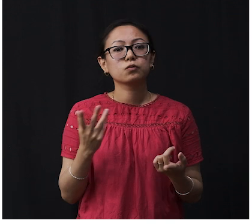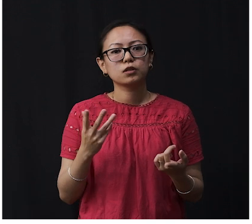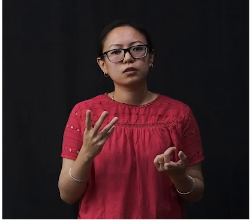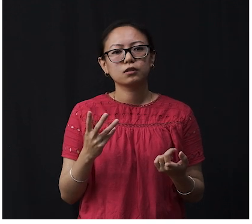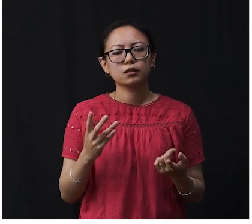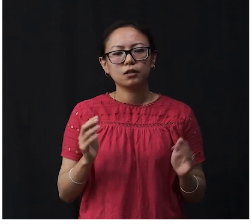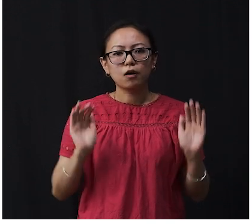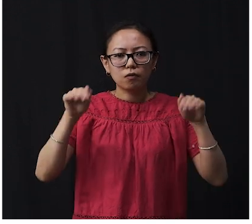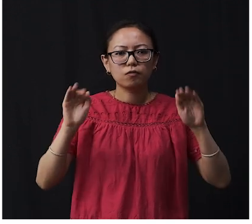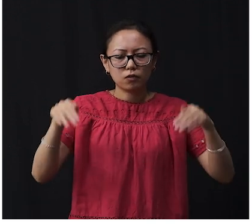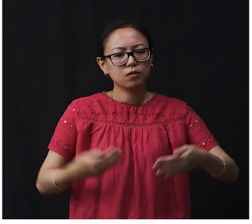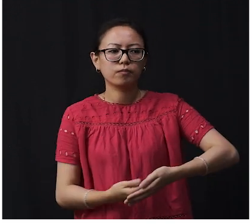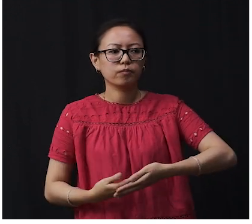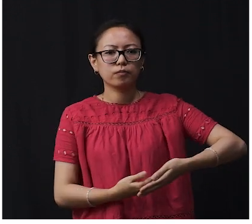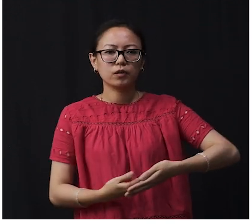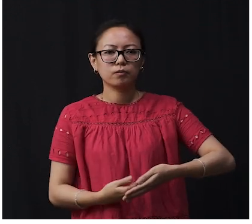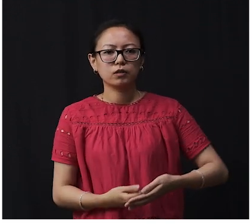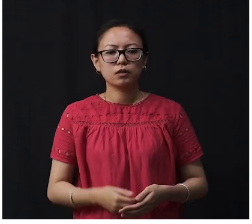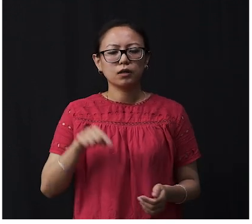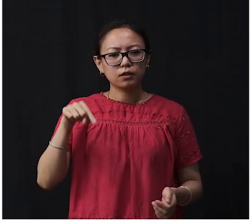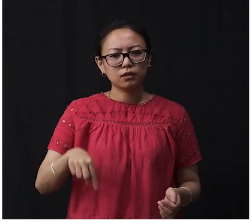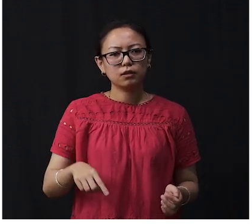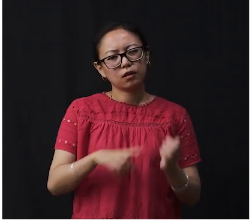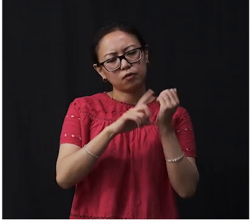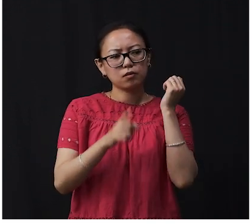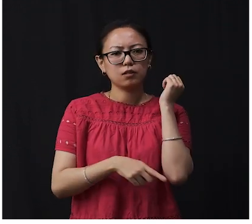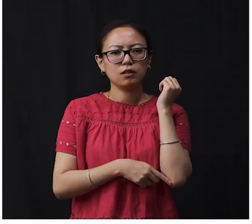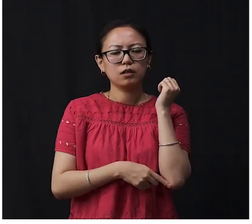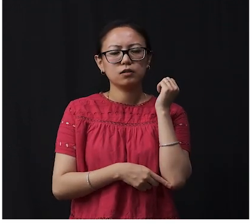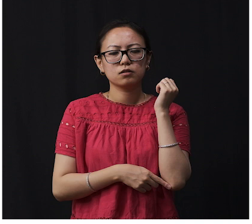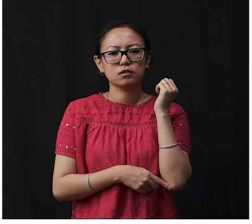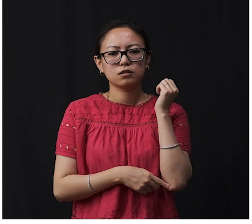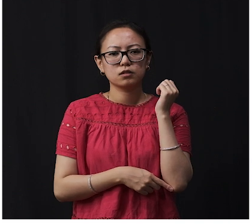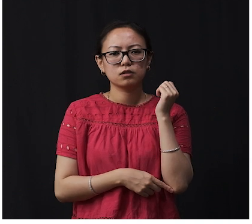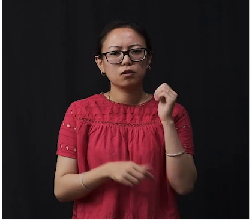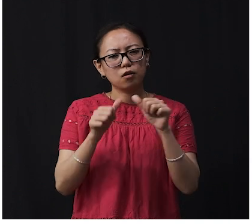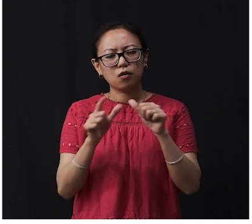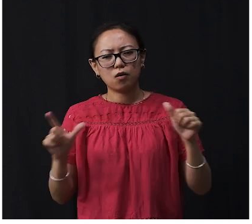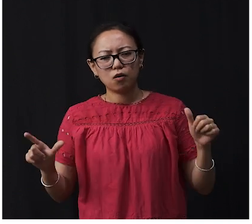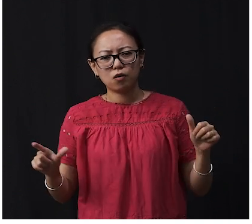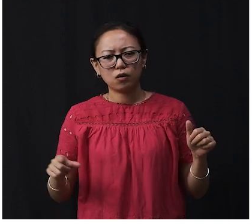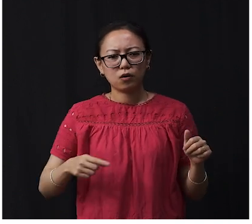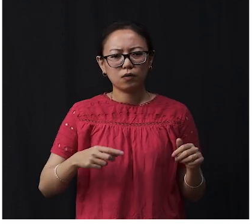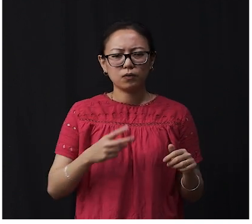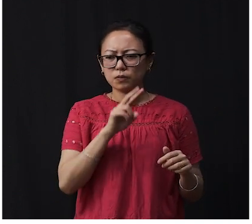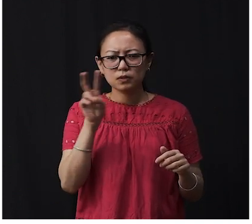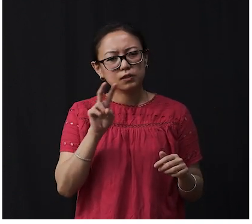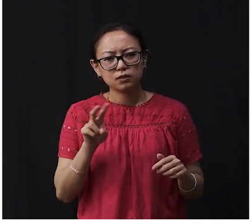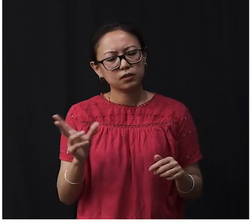Now, we have come to the end of this chapter. We will all go a quick revision. What did we learn in this